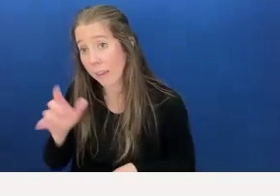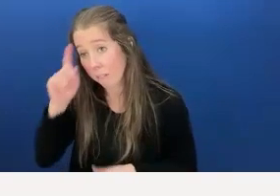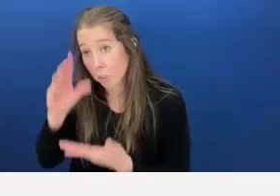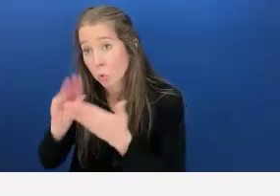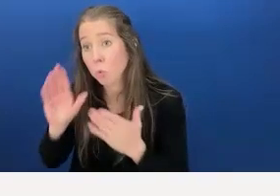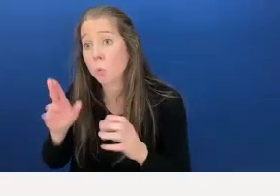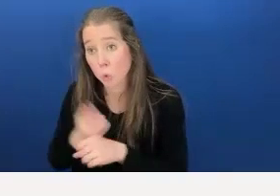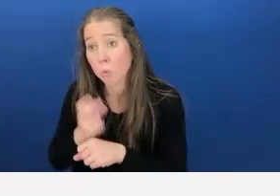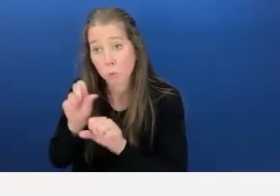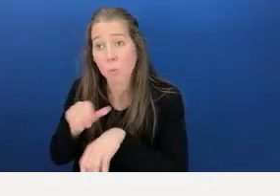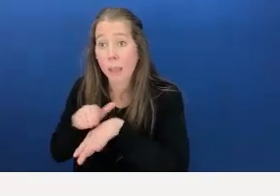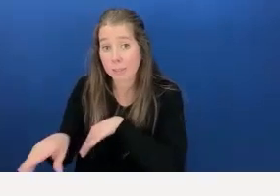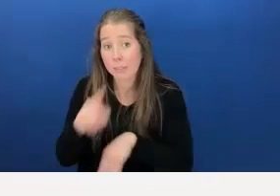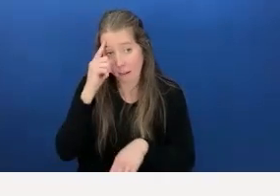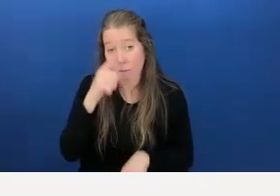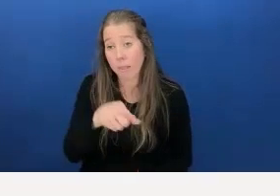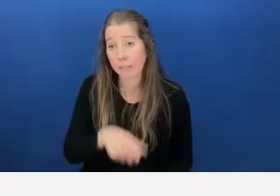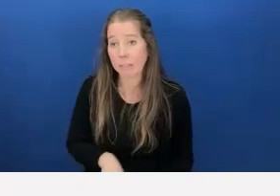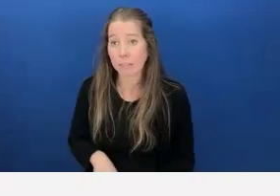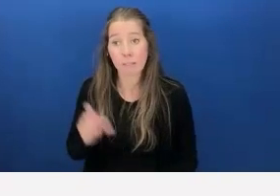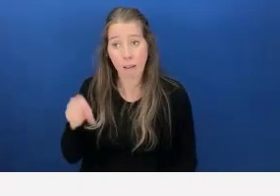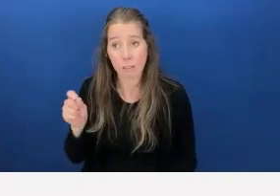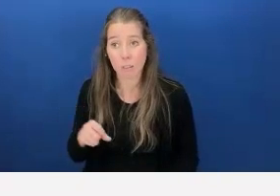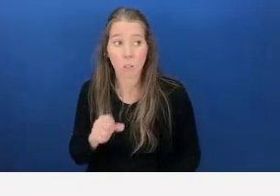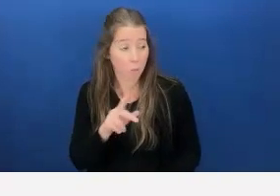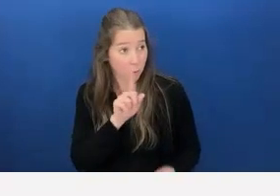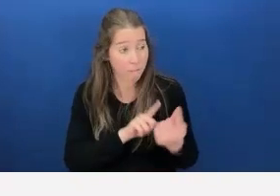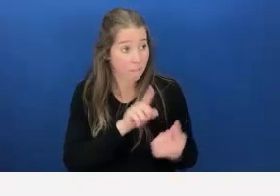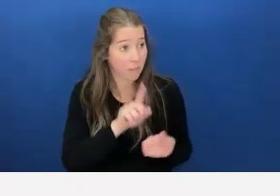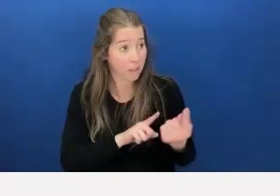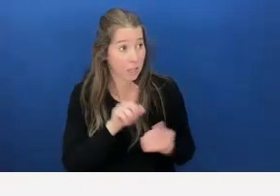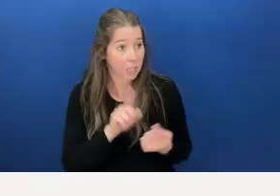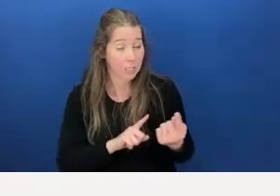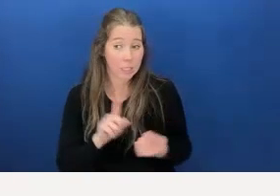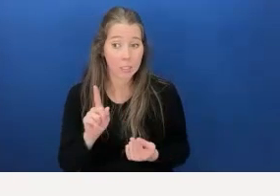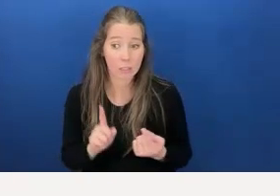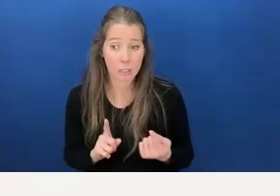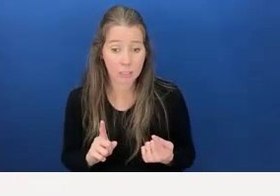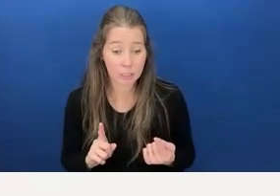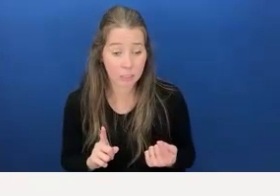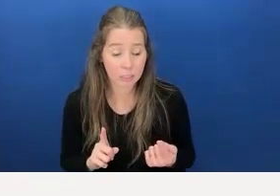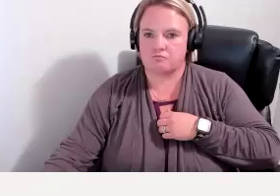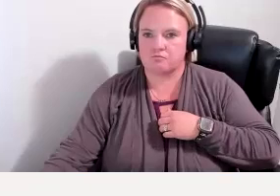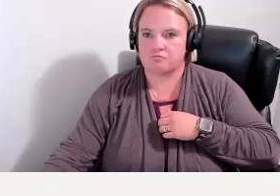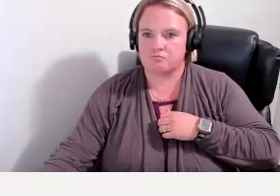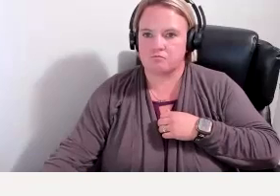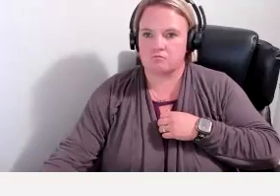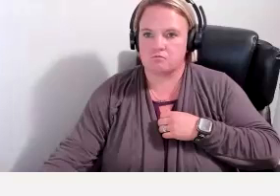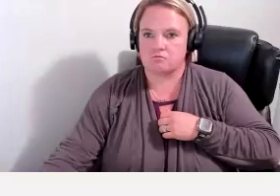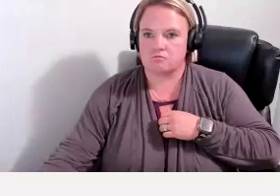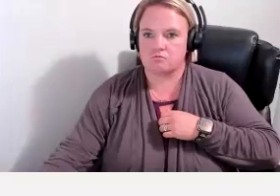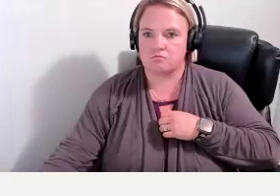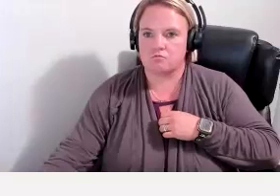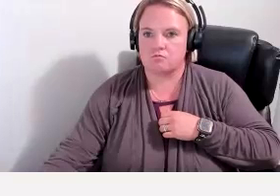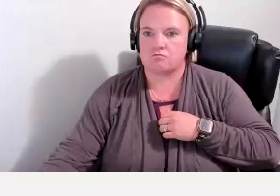yes. It could be in face-to-face, but you put it in Canvas, so face-to-face teachers can use